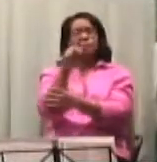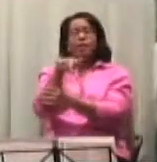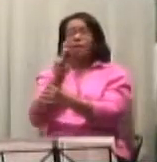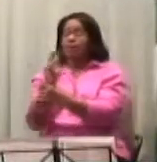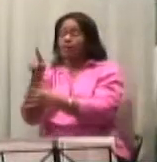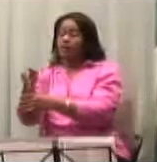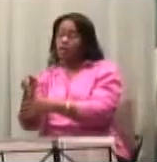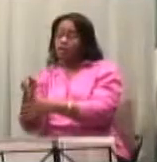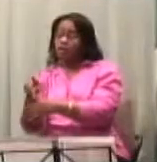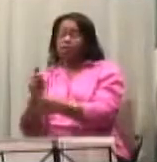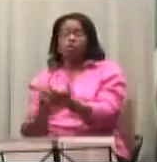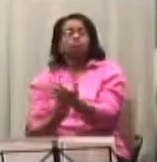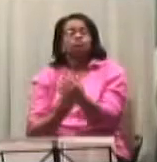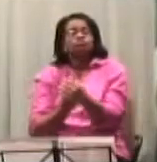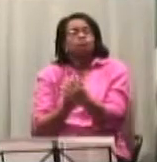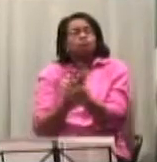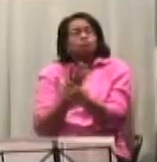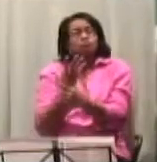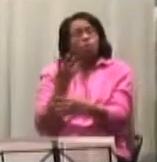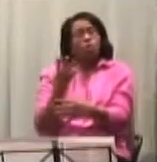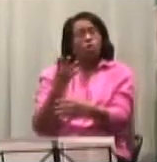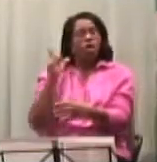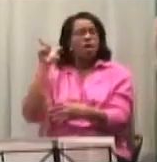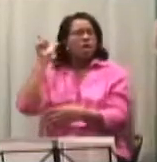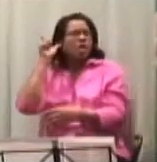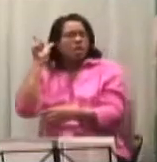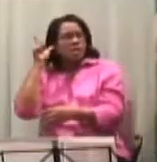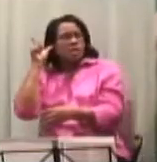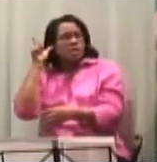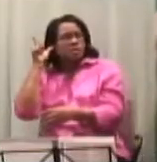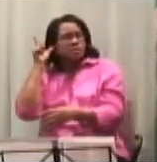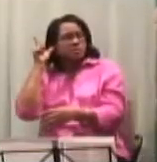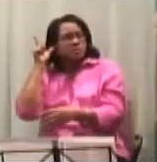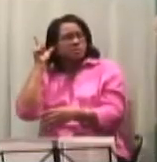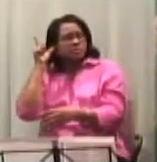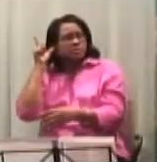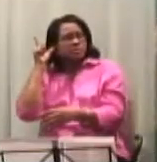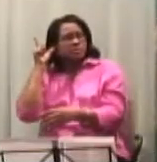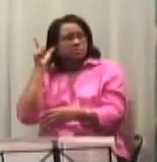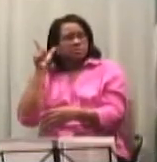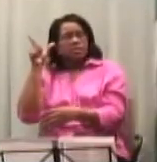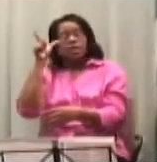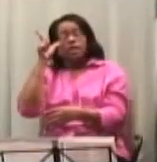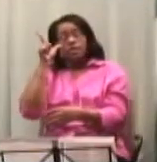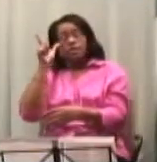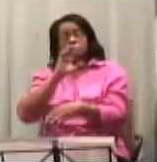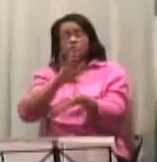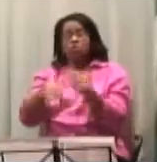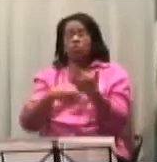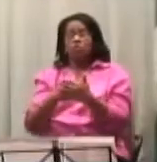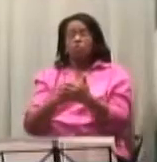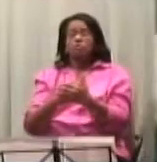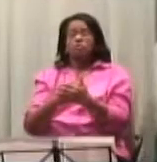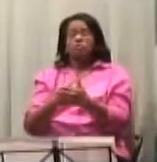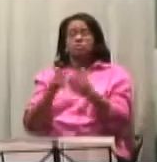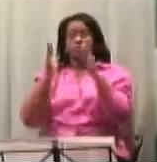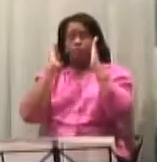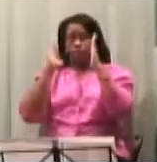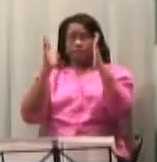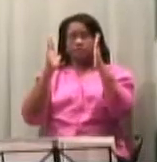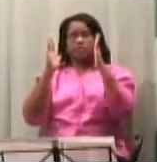Listen, anyone who hears. My brothers and sisters, this is the gospel of the